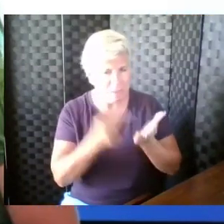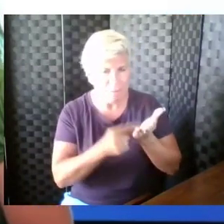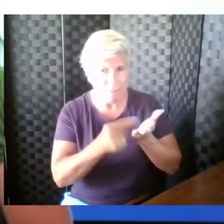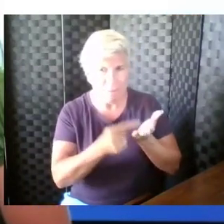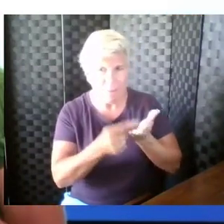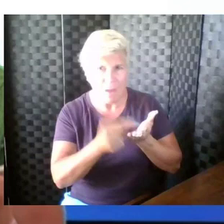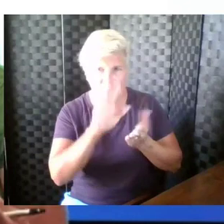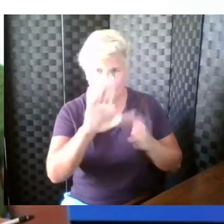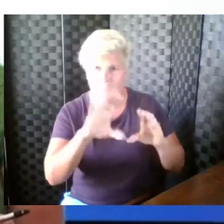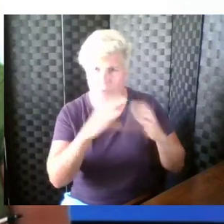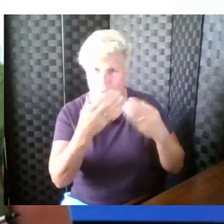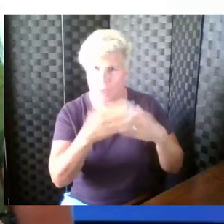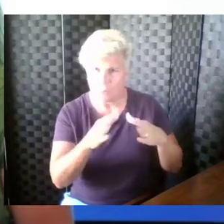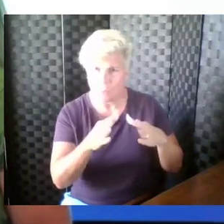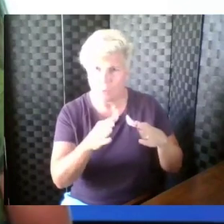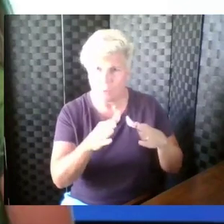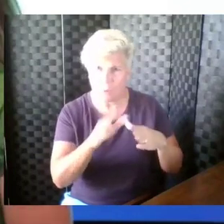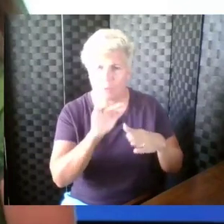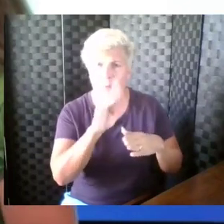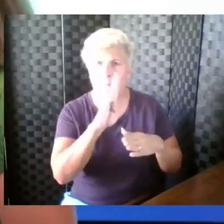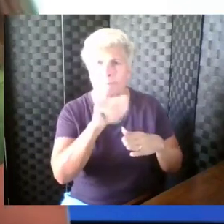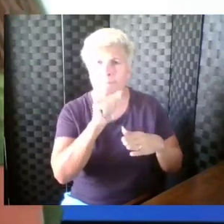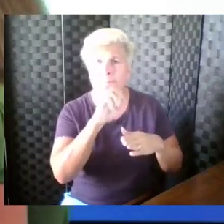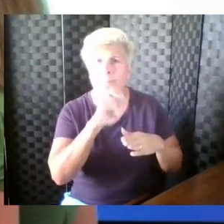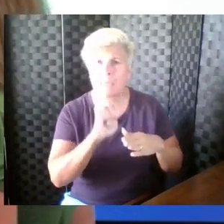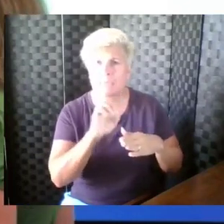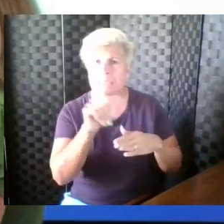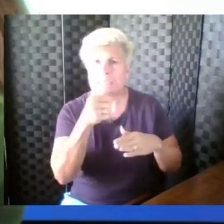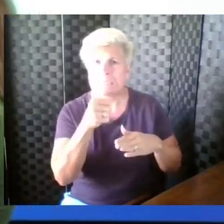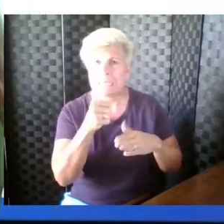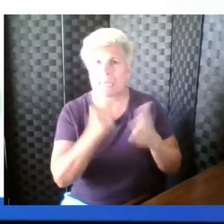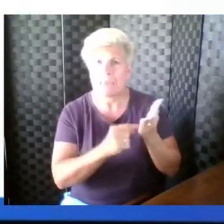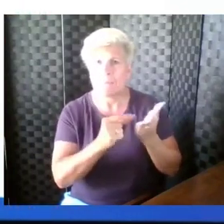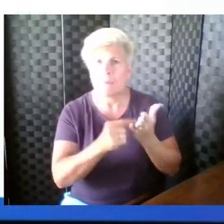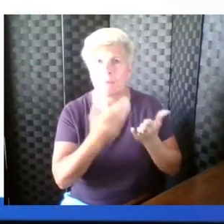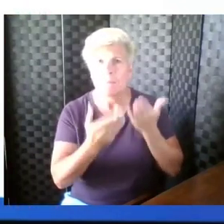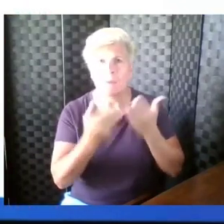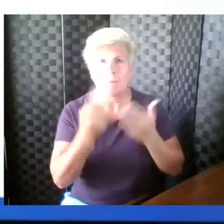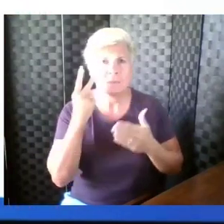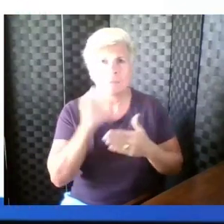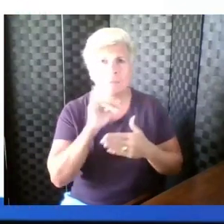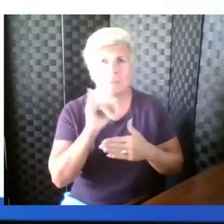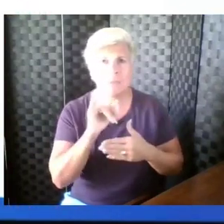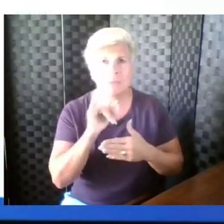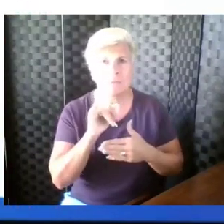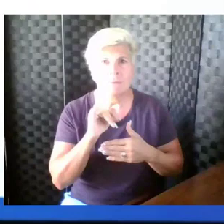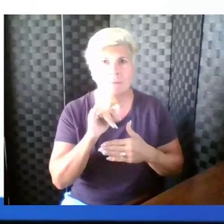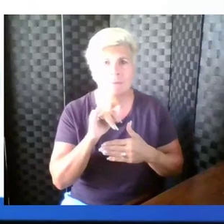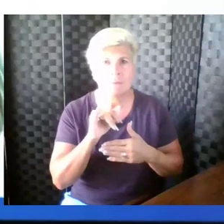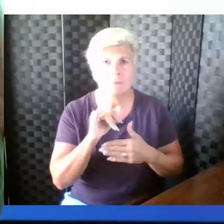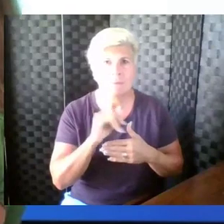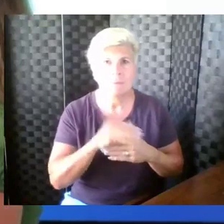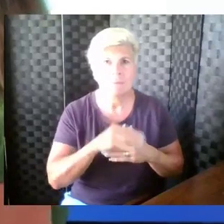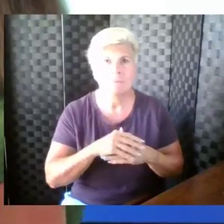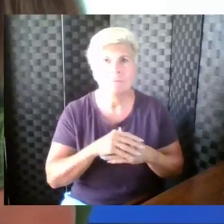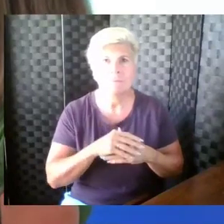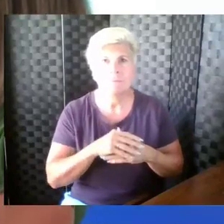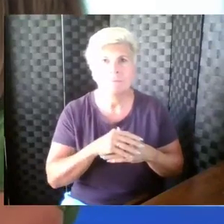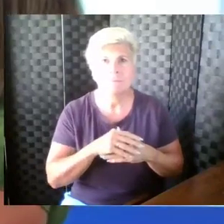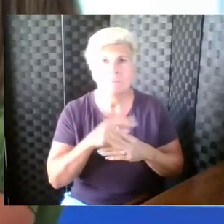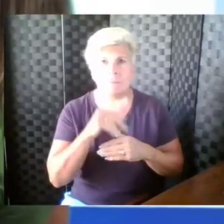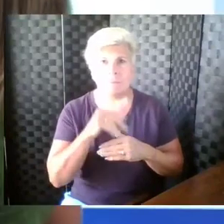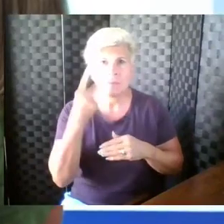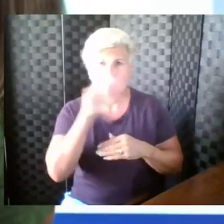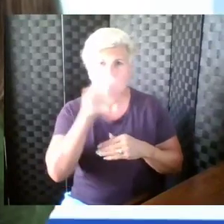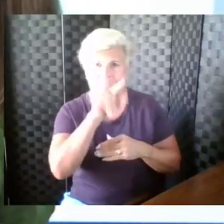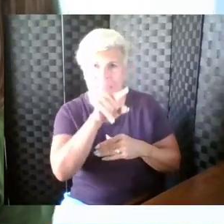your classroom. Those are our base 10 blocks. So you might be used to seeing something that looks, let's make this a little bigger, something that